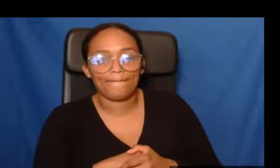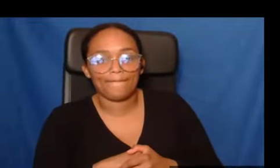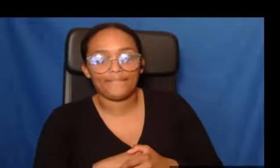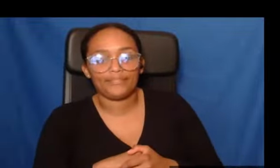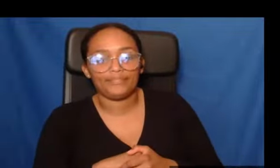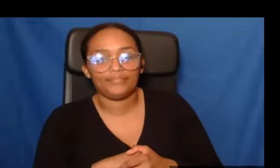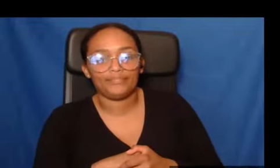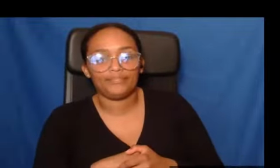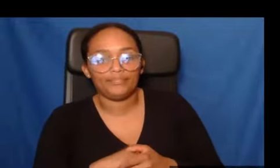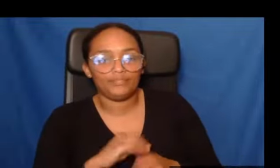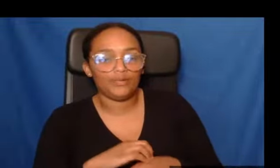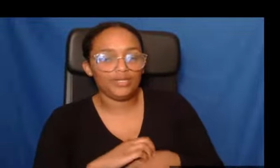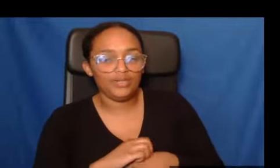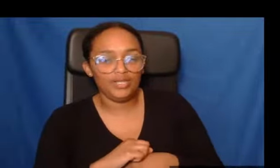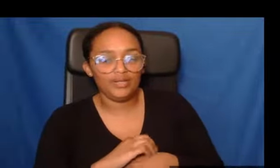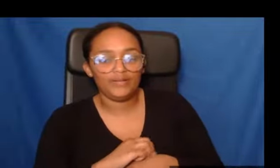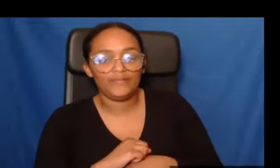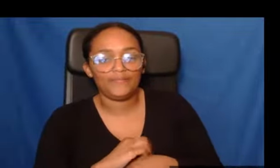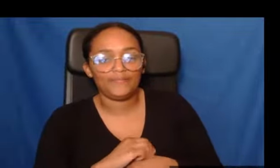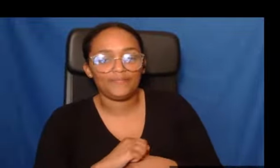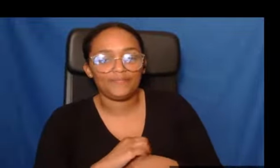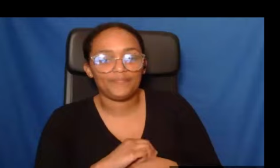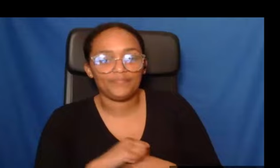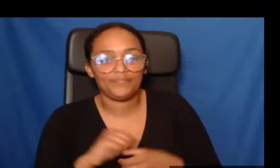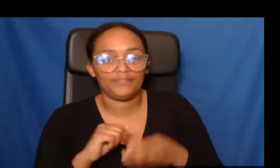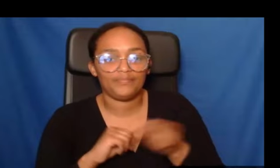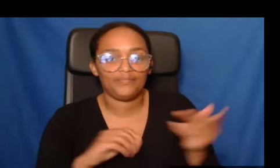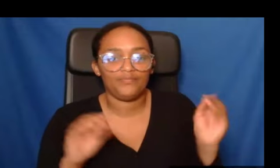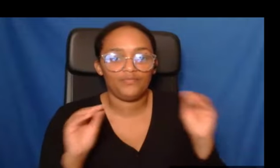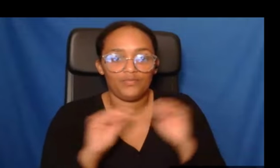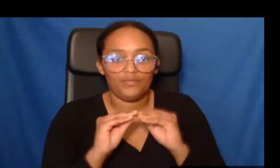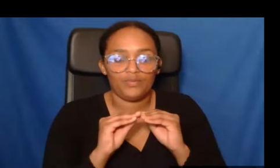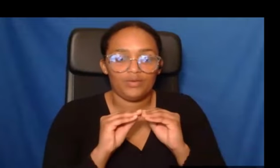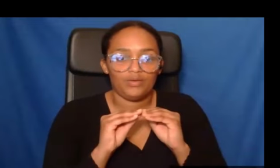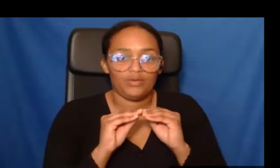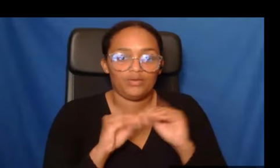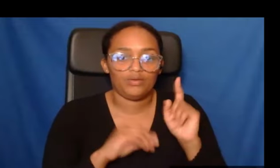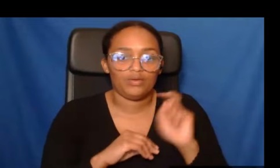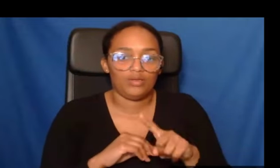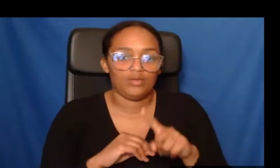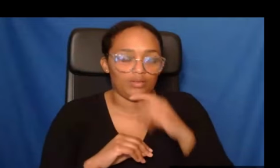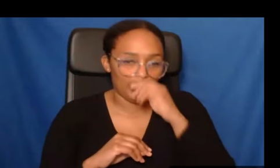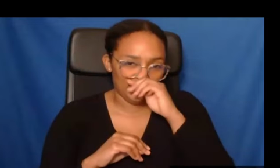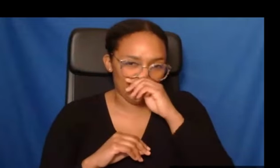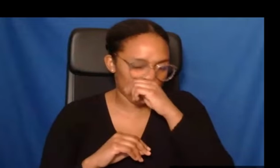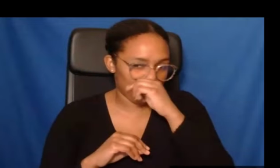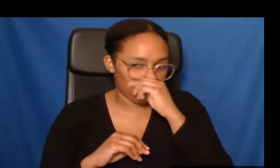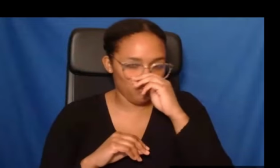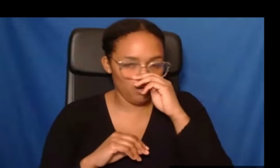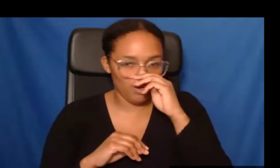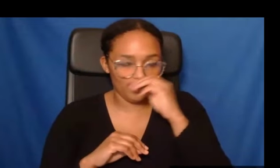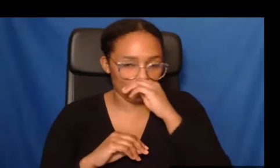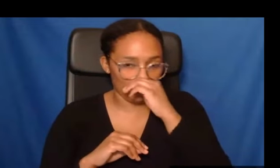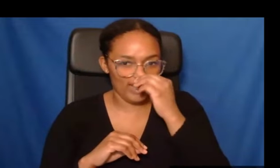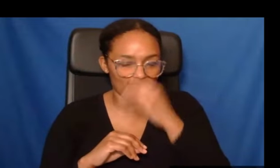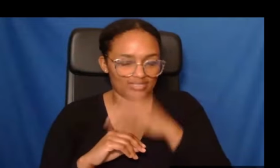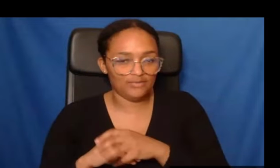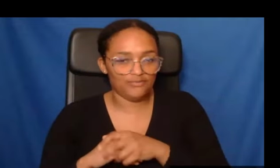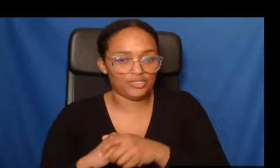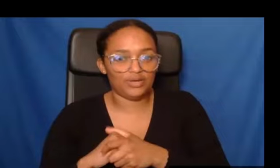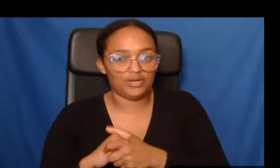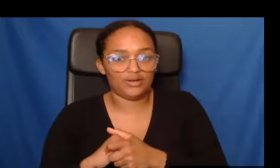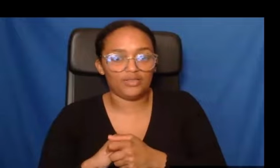Okay. Just a couple more questions. How much coverage is recommended for a small beauty